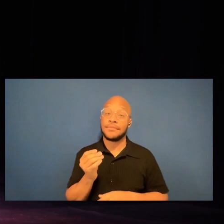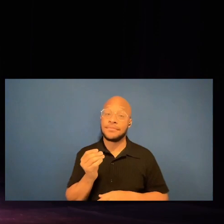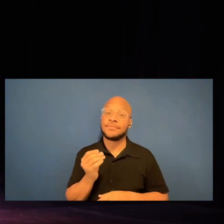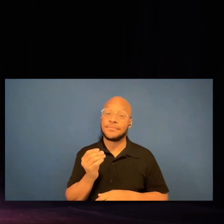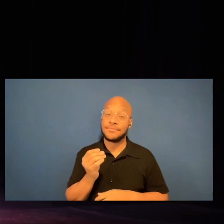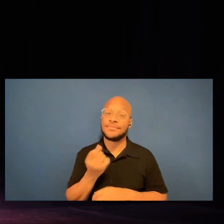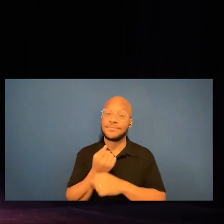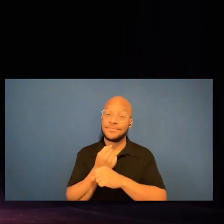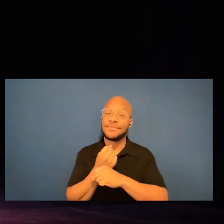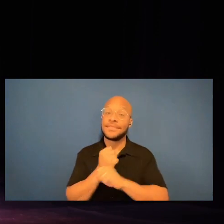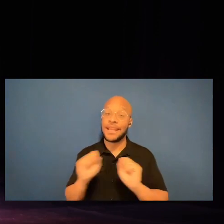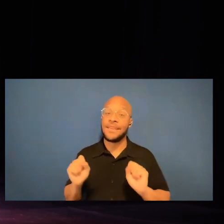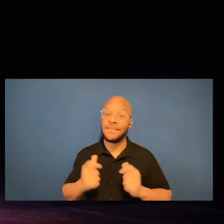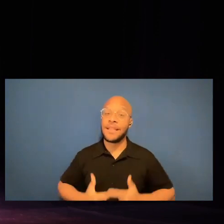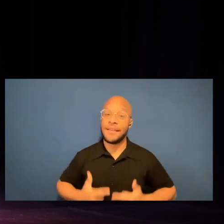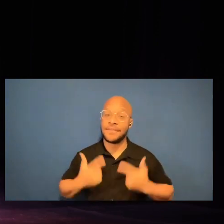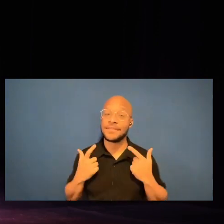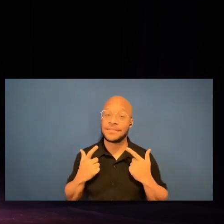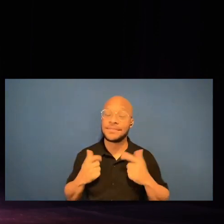there might be some lessons there.